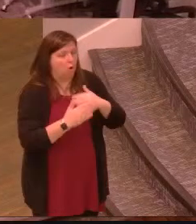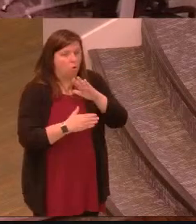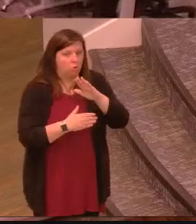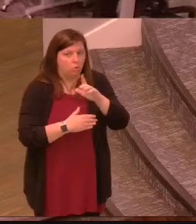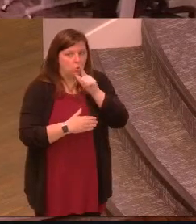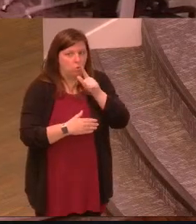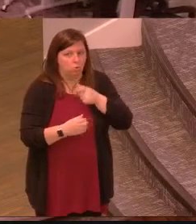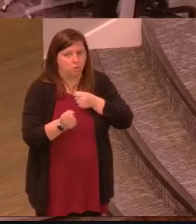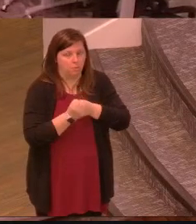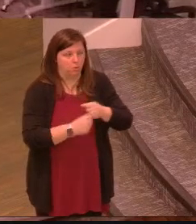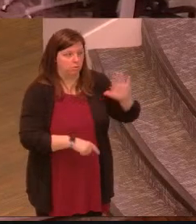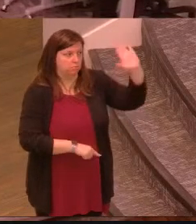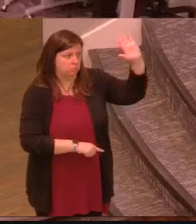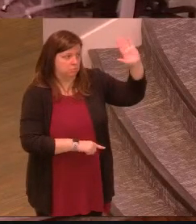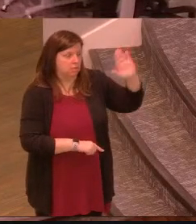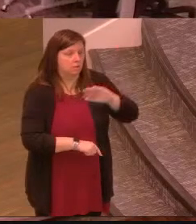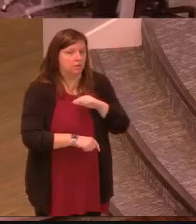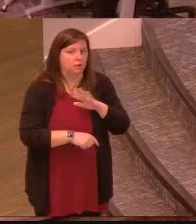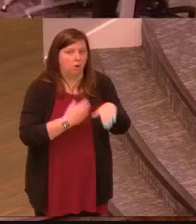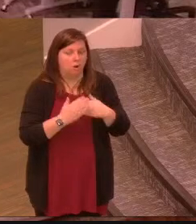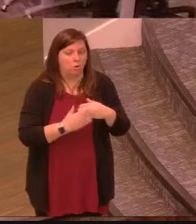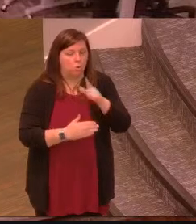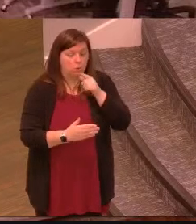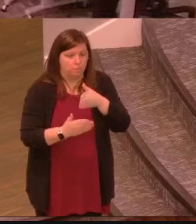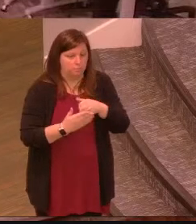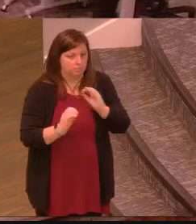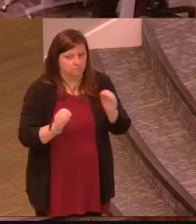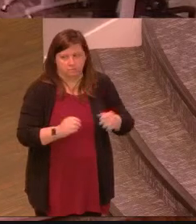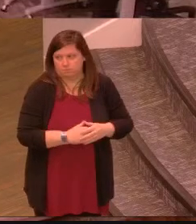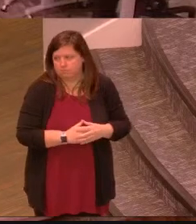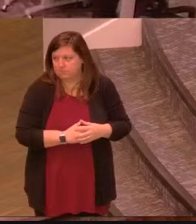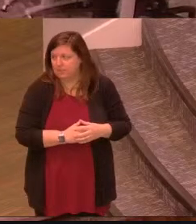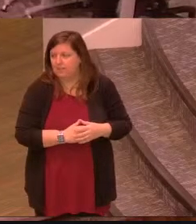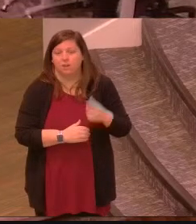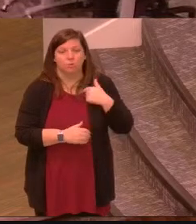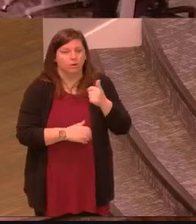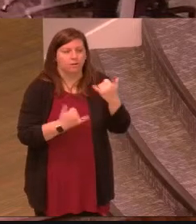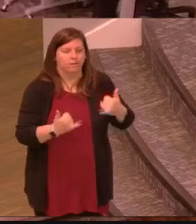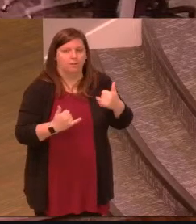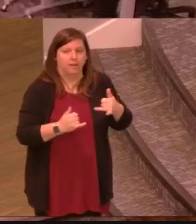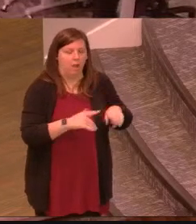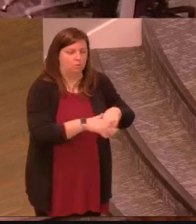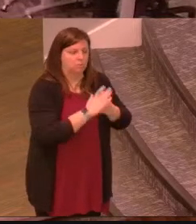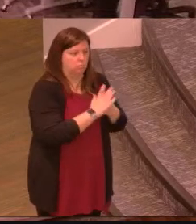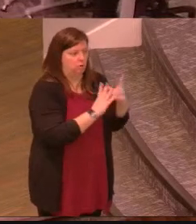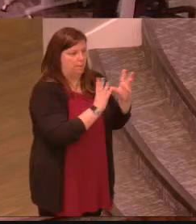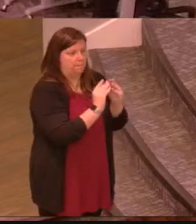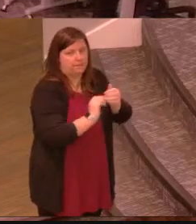Aye. All right, we are now moving to executive session. Thank you.